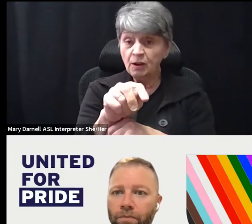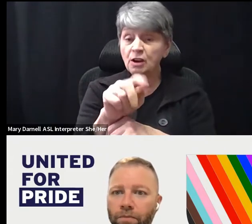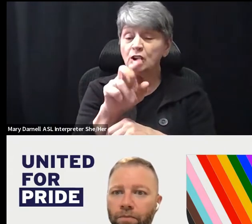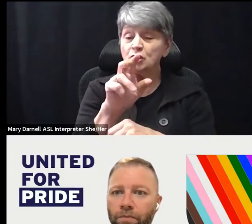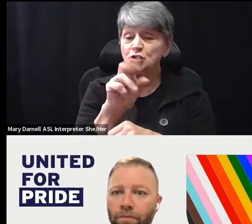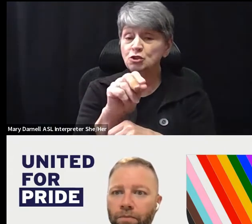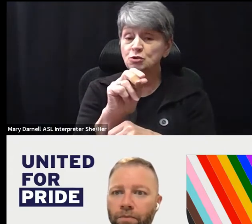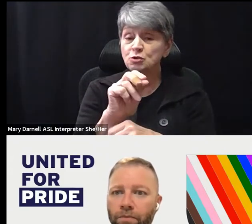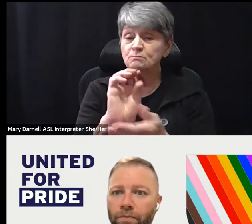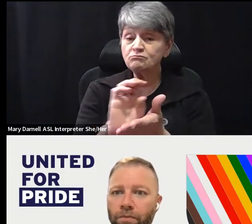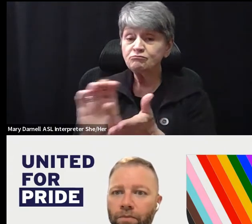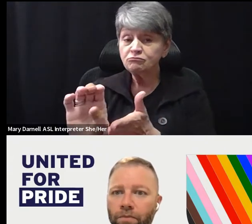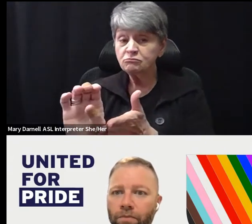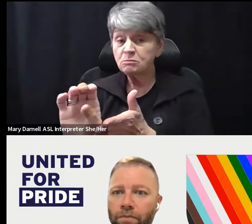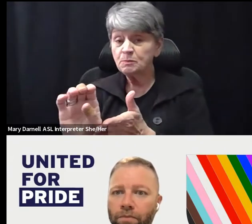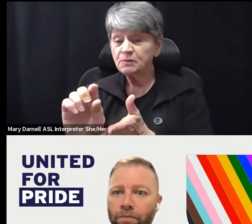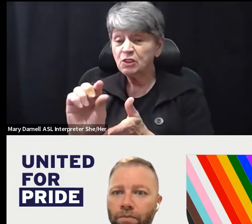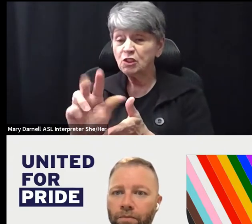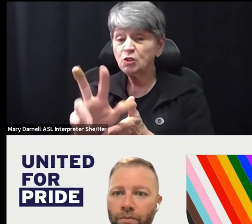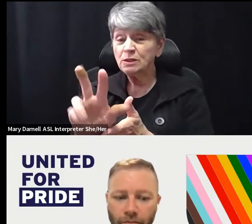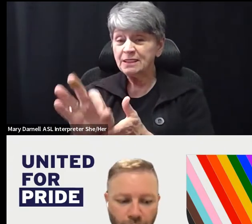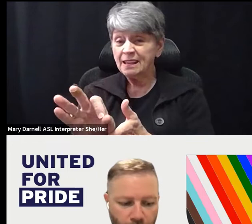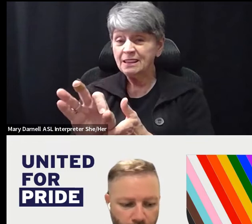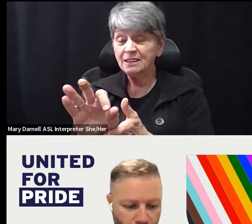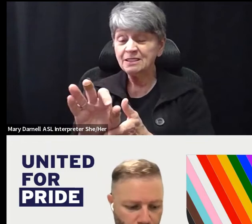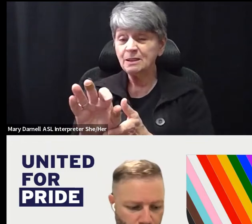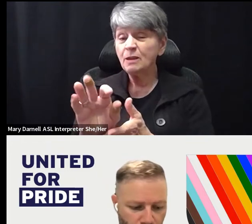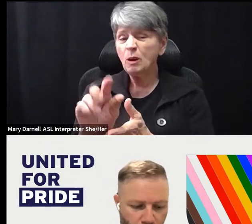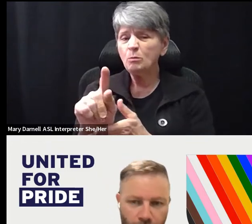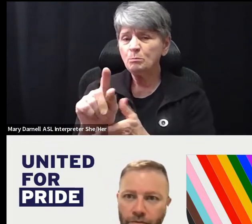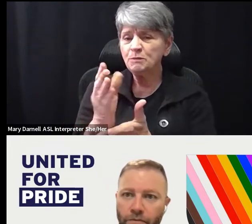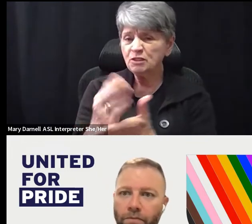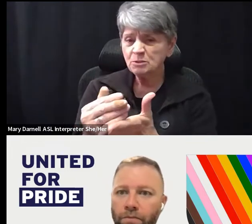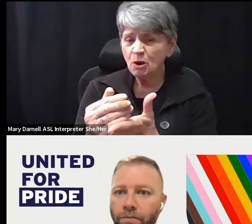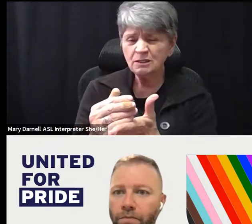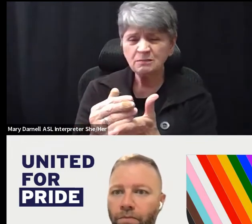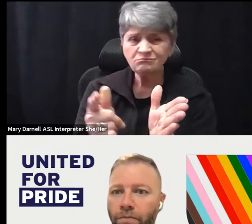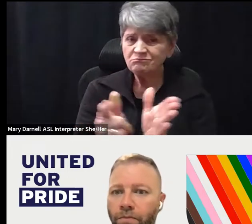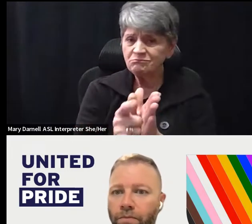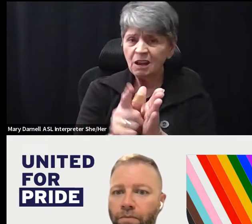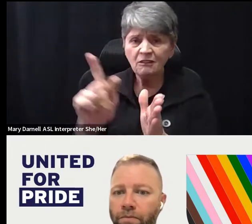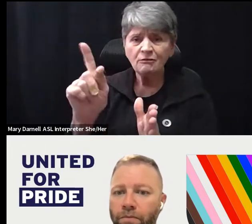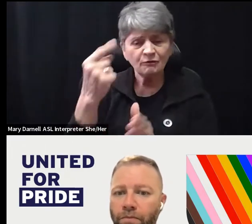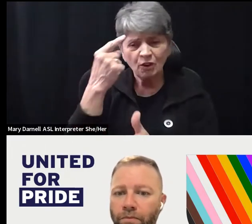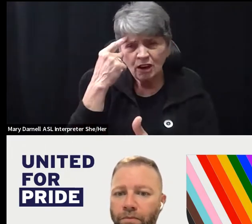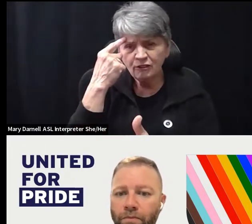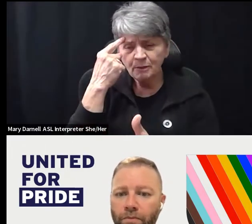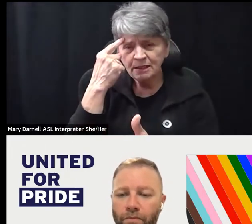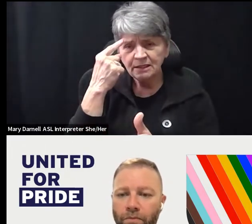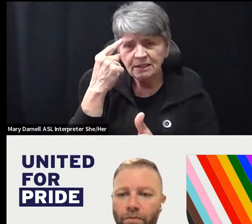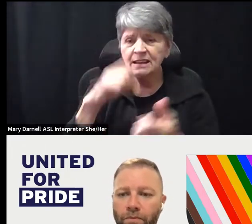dollars to religious institutions constitutes improper government endorsement and endorsement of establishment of